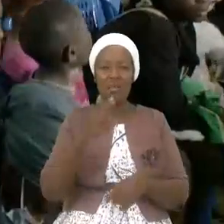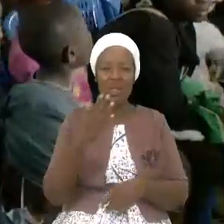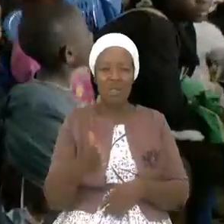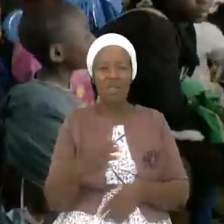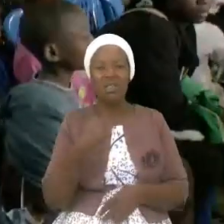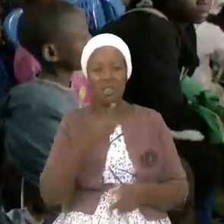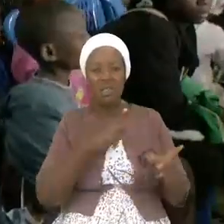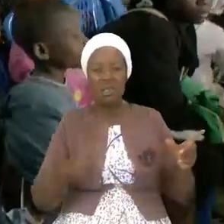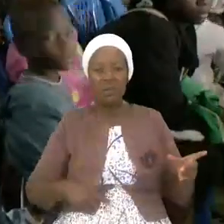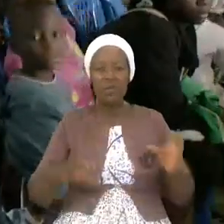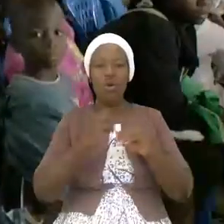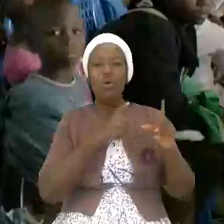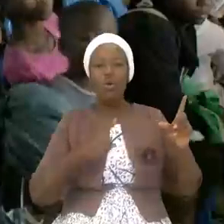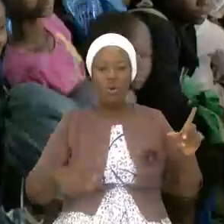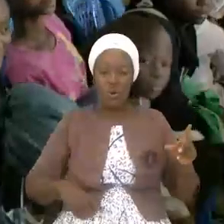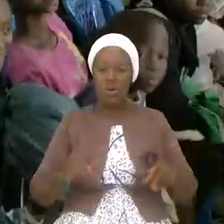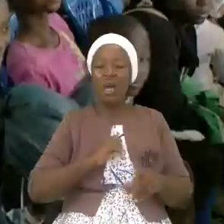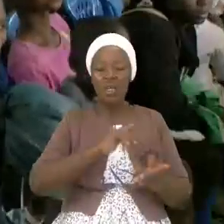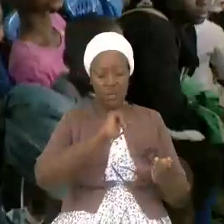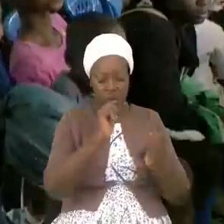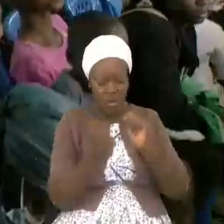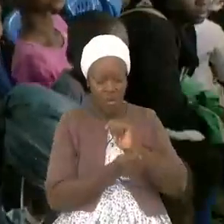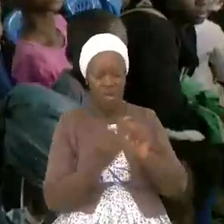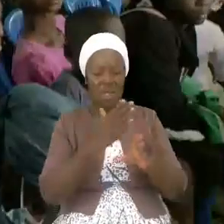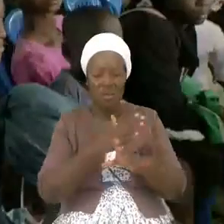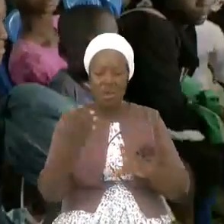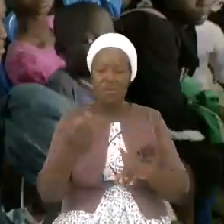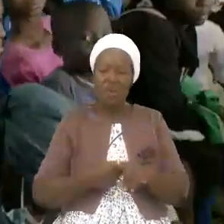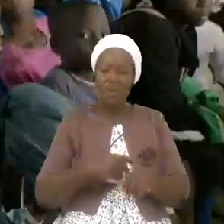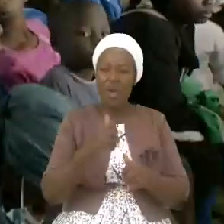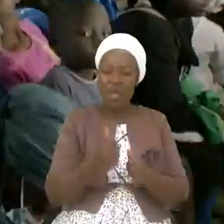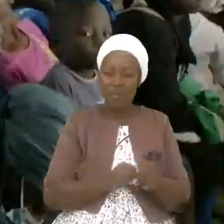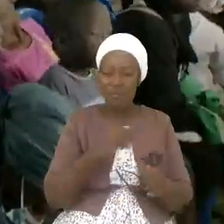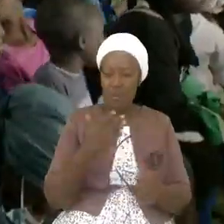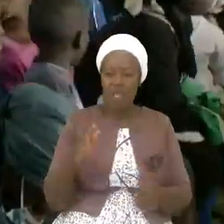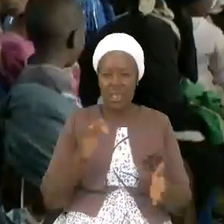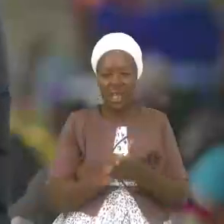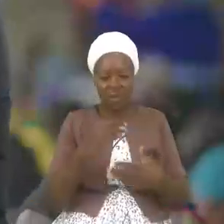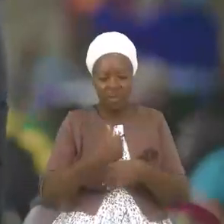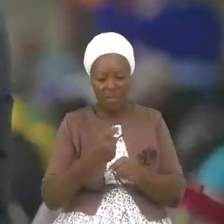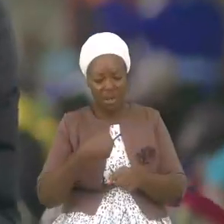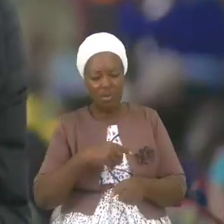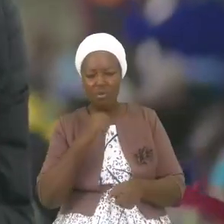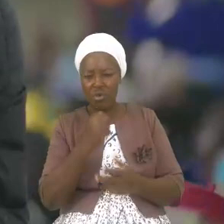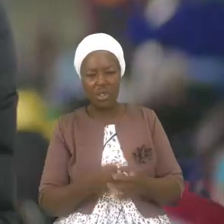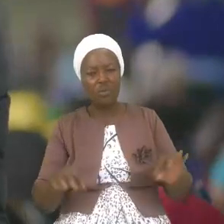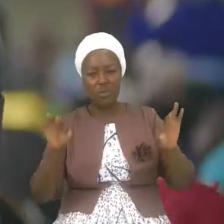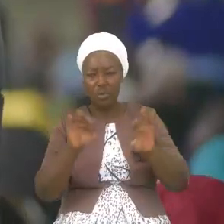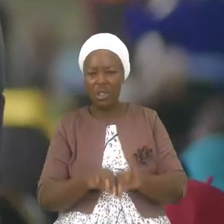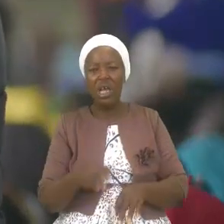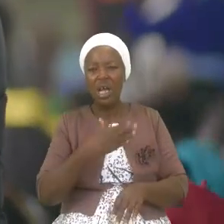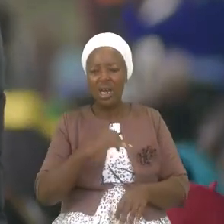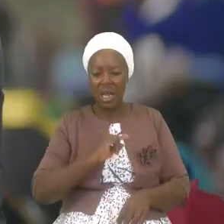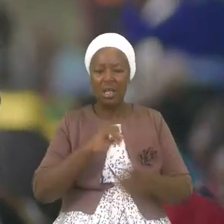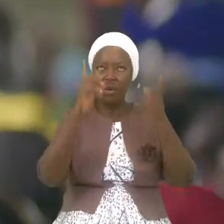every sin that makes me unworthy, and I come to you for forgiveness, for freedom, for